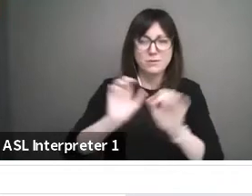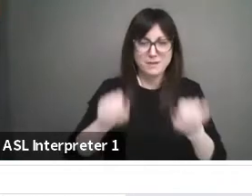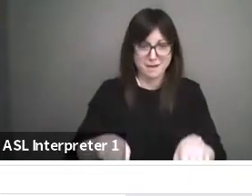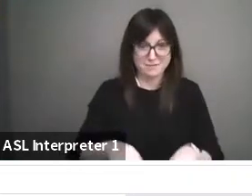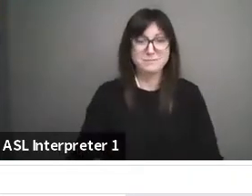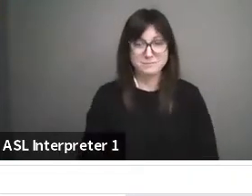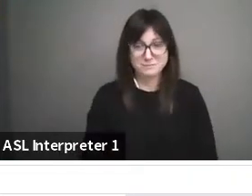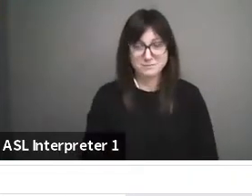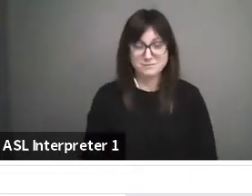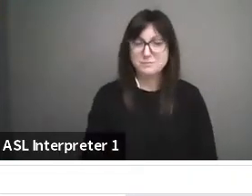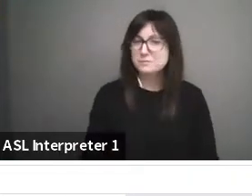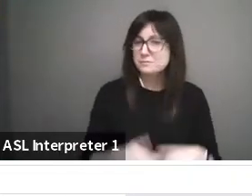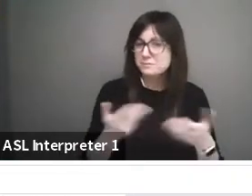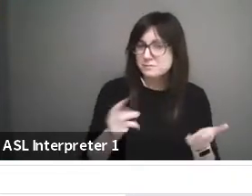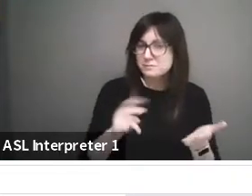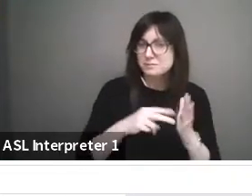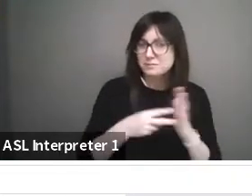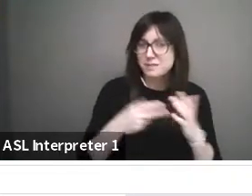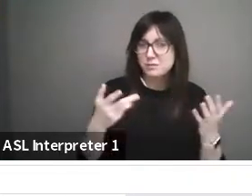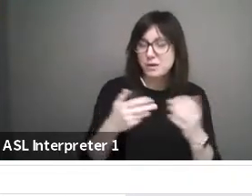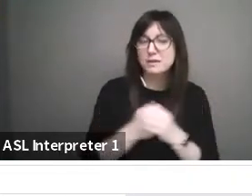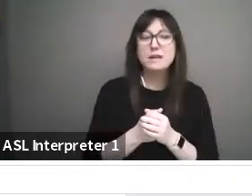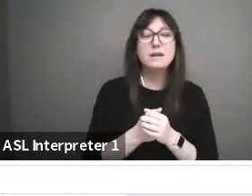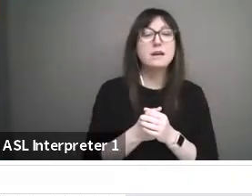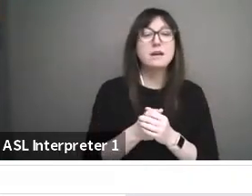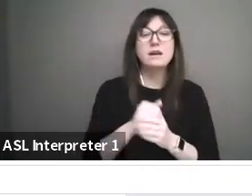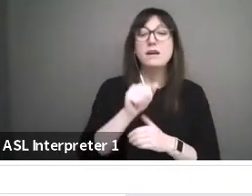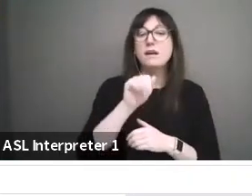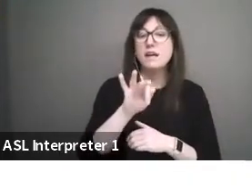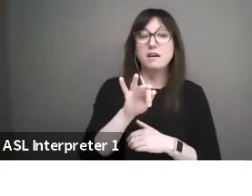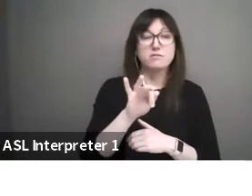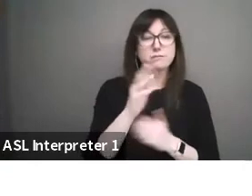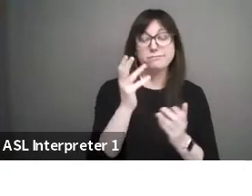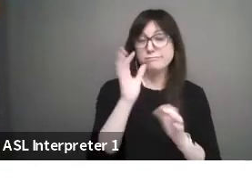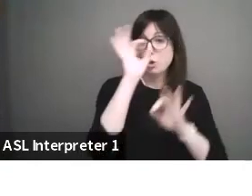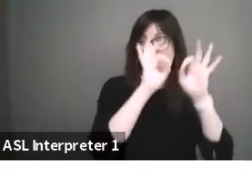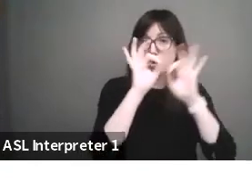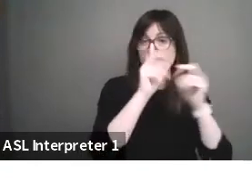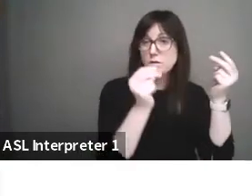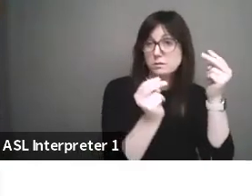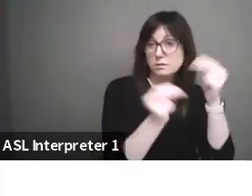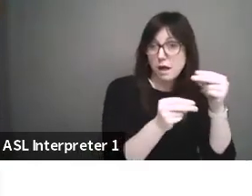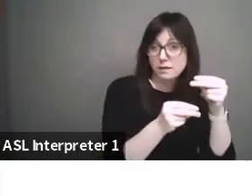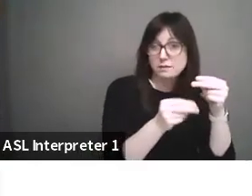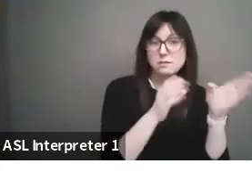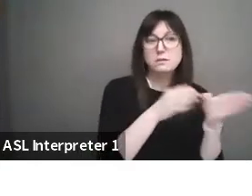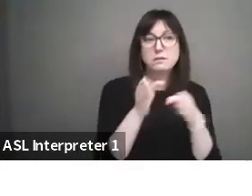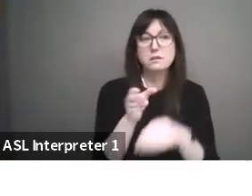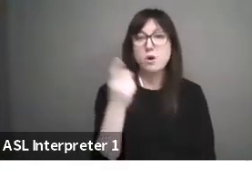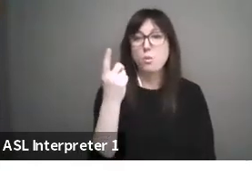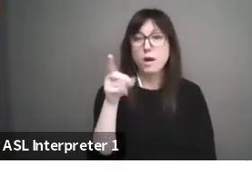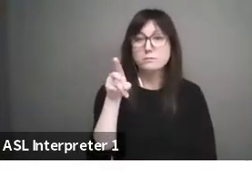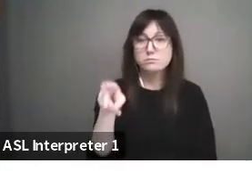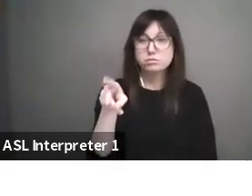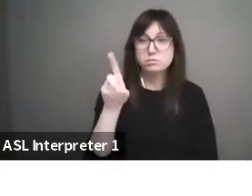So what I mean by that is whether you are using Google Slides or we are using OneDrive, that